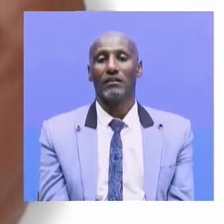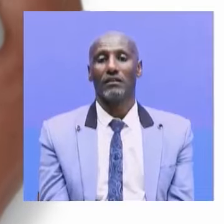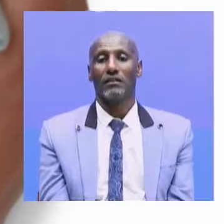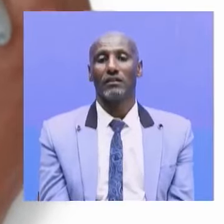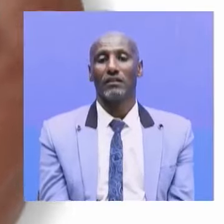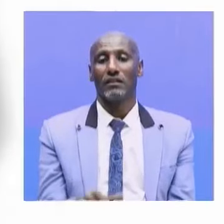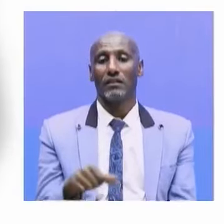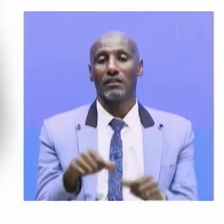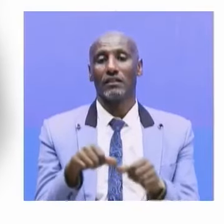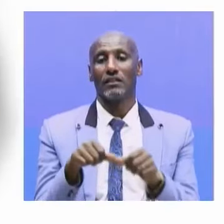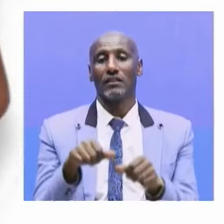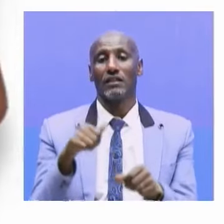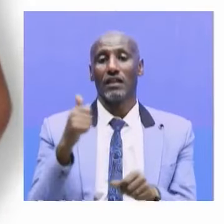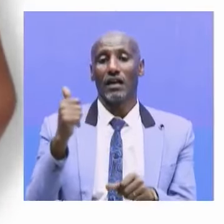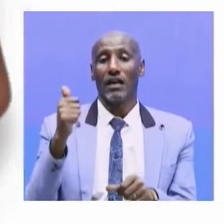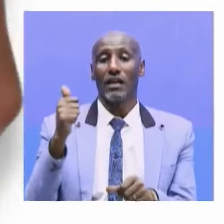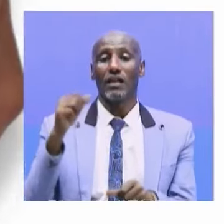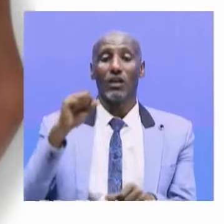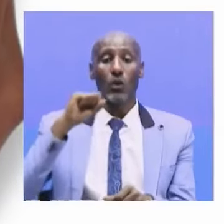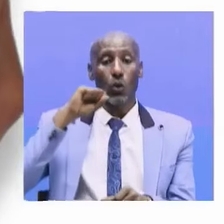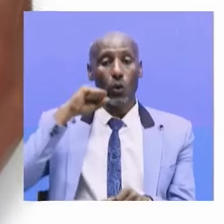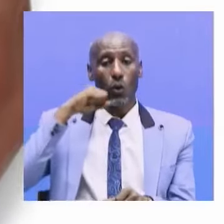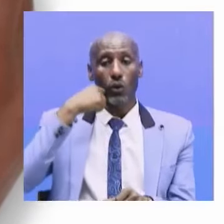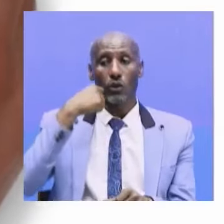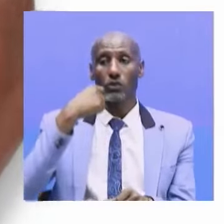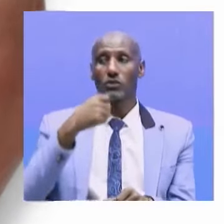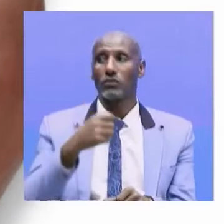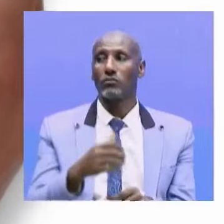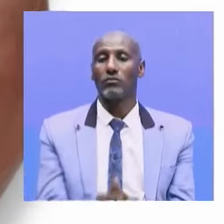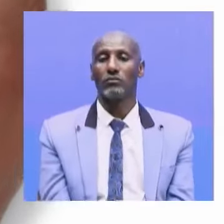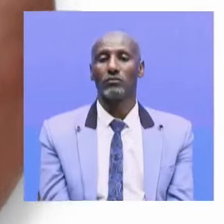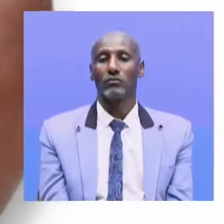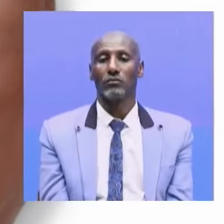and also here is an orange.